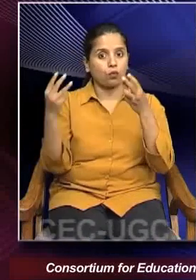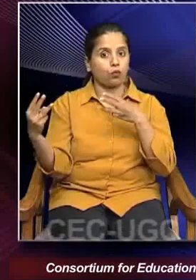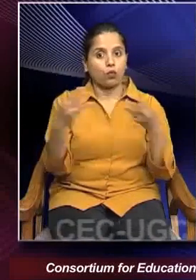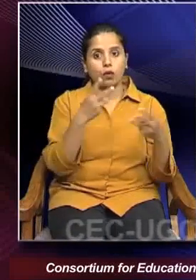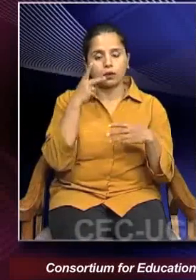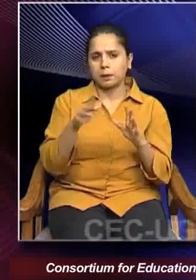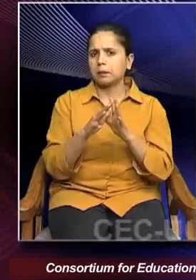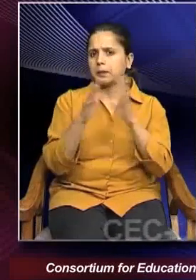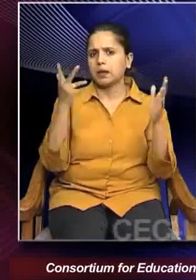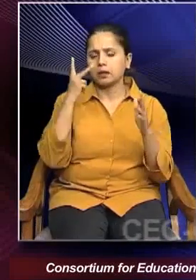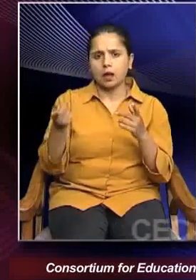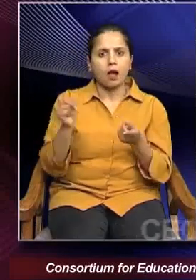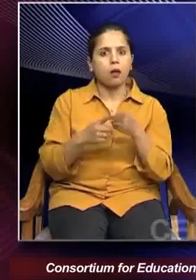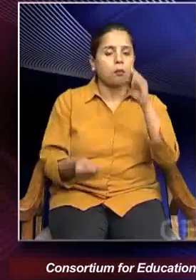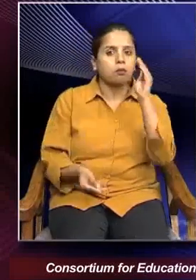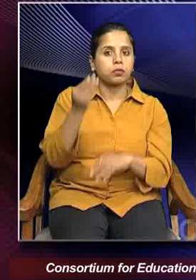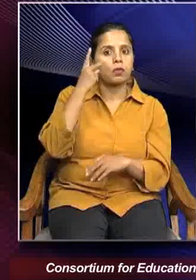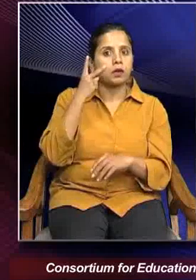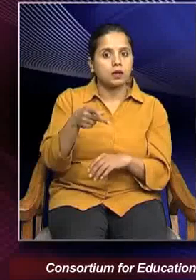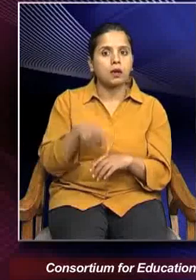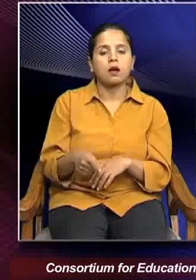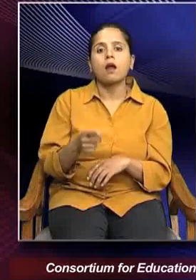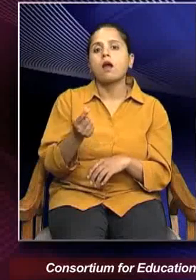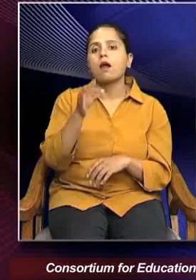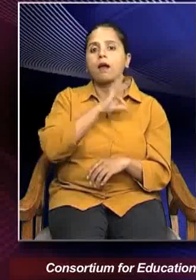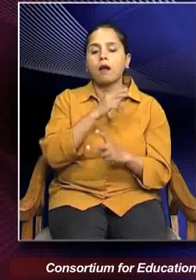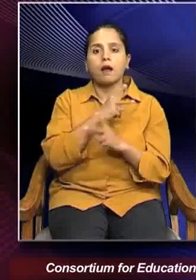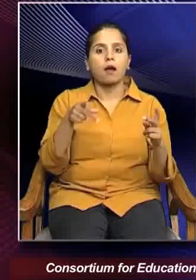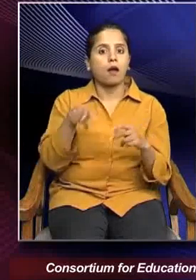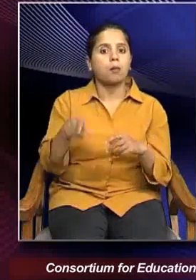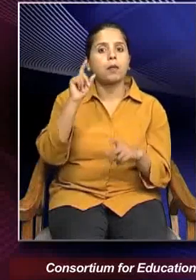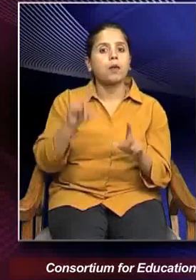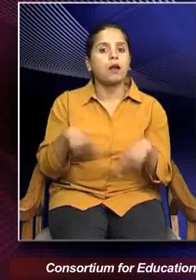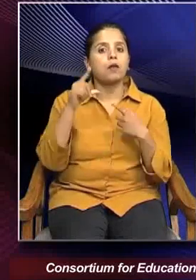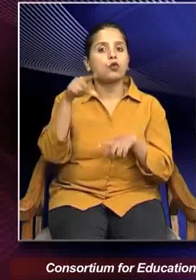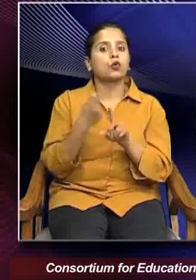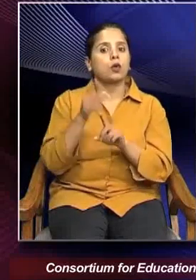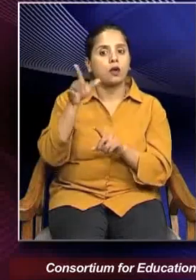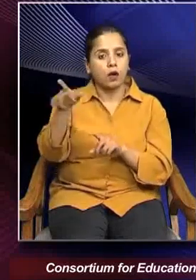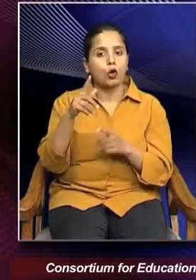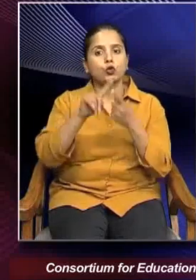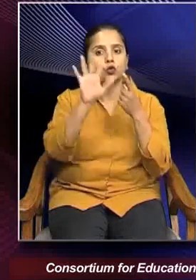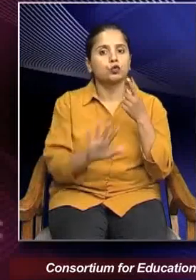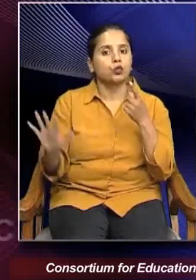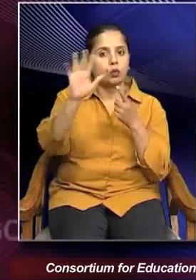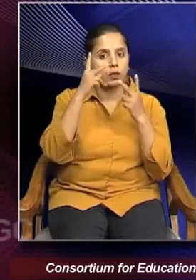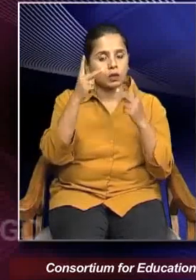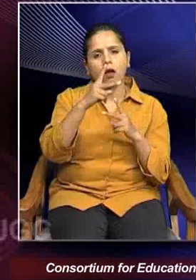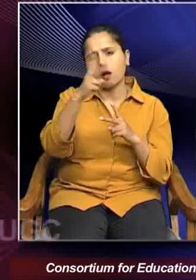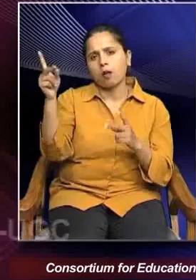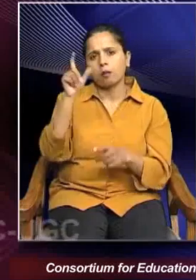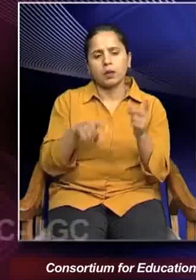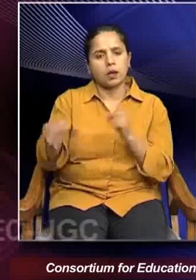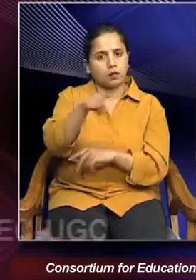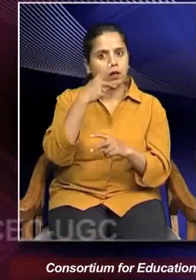been most dramatic increase in the income status of people living in UK and Europe elsewhere.